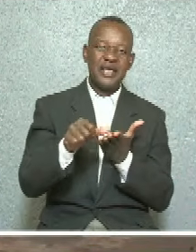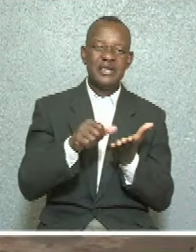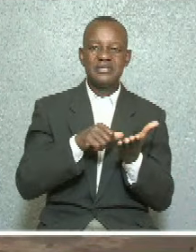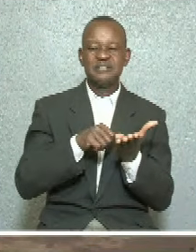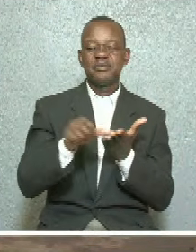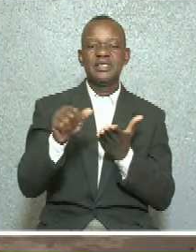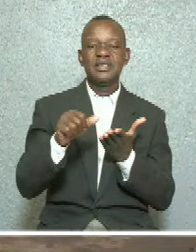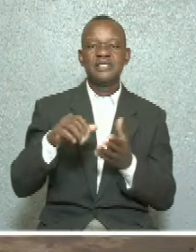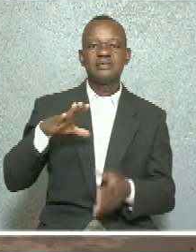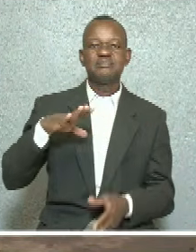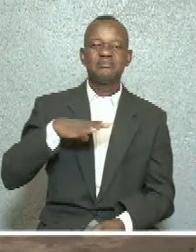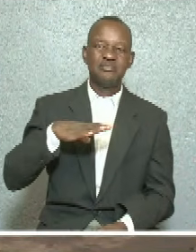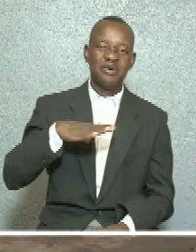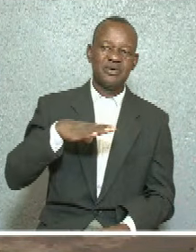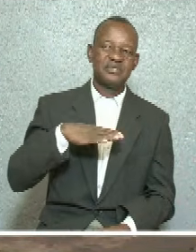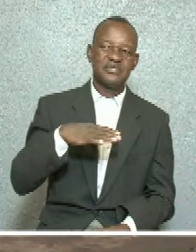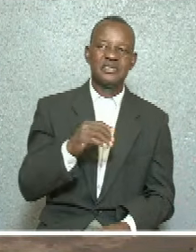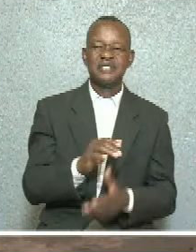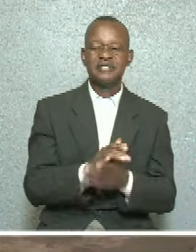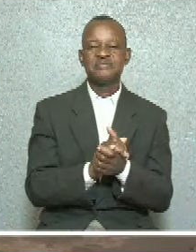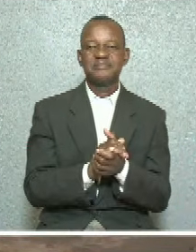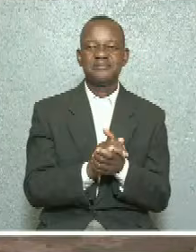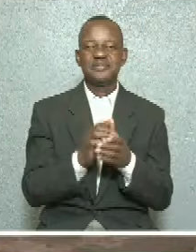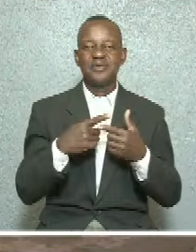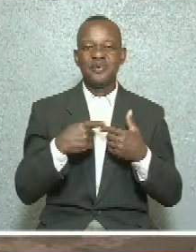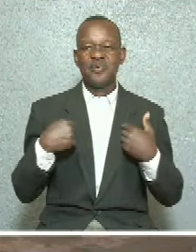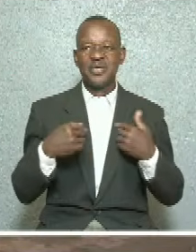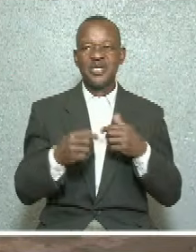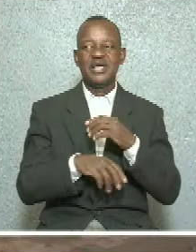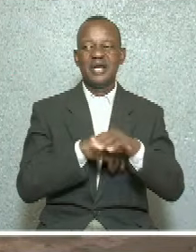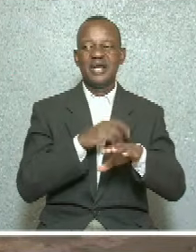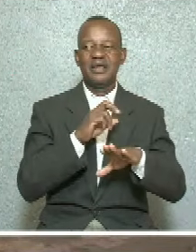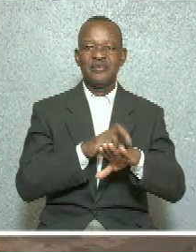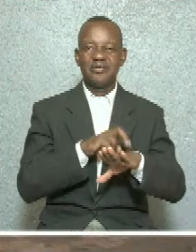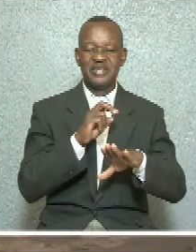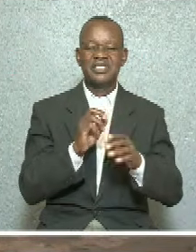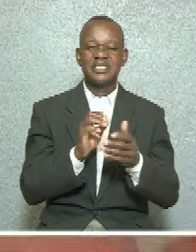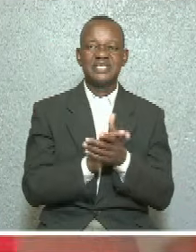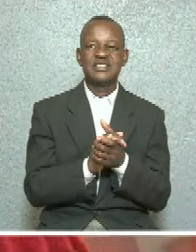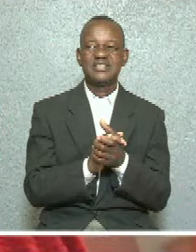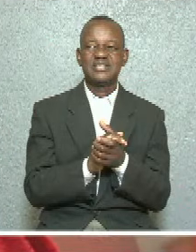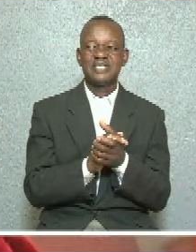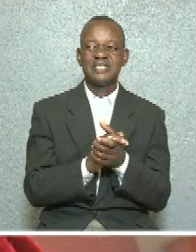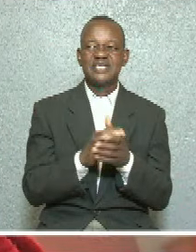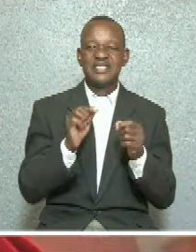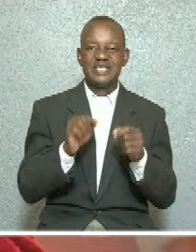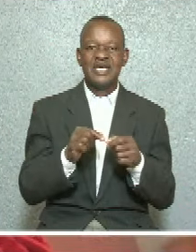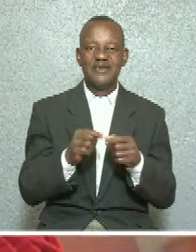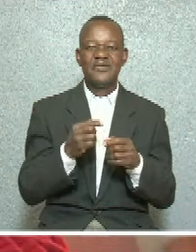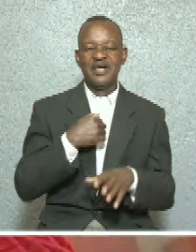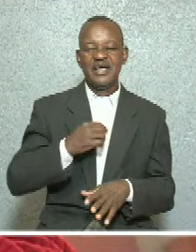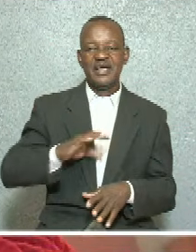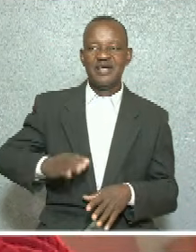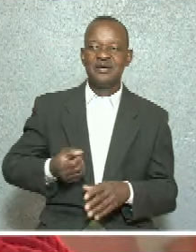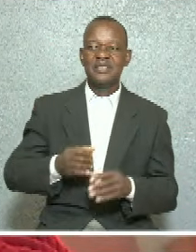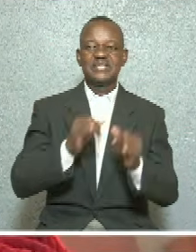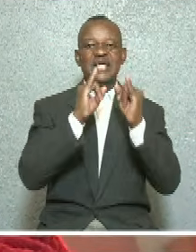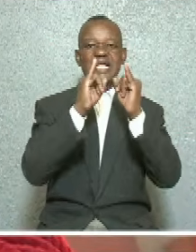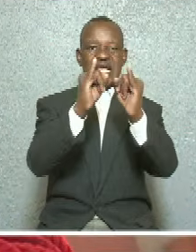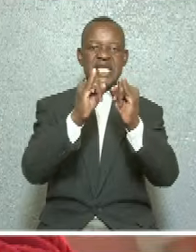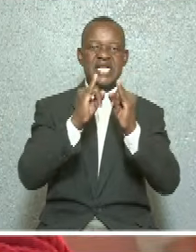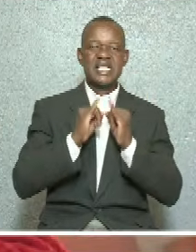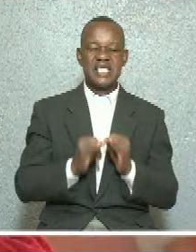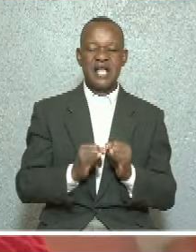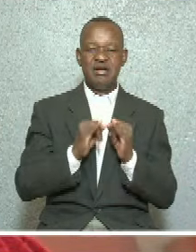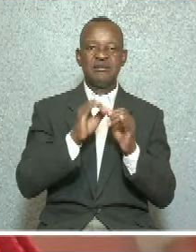So, Utara, are we ready? So we're just going to give you one more performance, particularly by the Pay girls. But while they're getting ready, let me